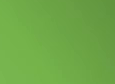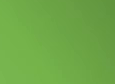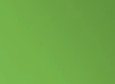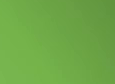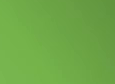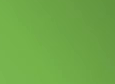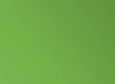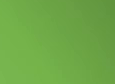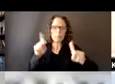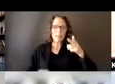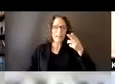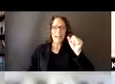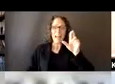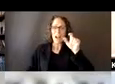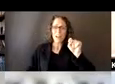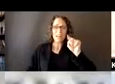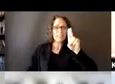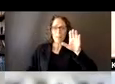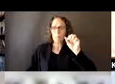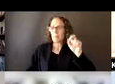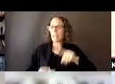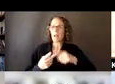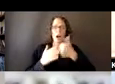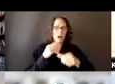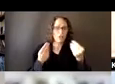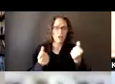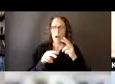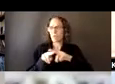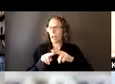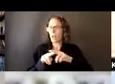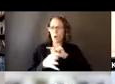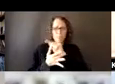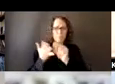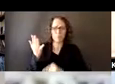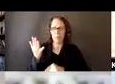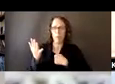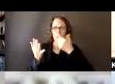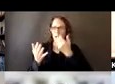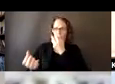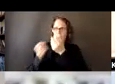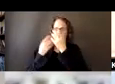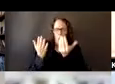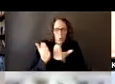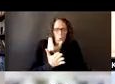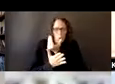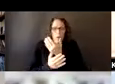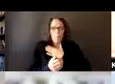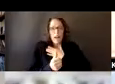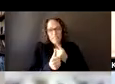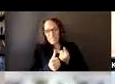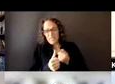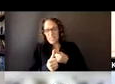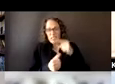I was learning about the Underground Railroad. And I was being taught by my first ever Black professor. And